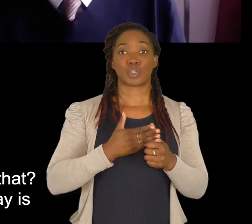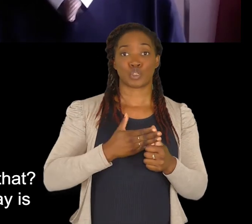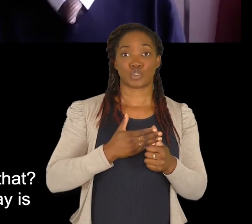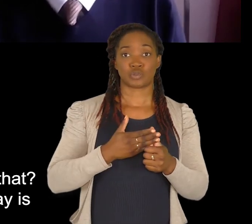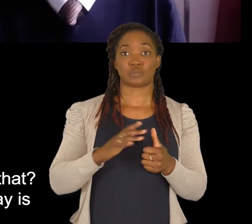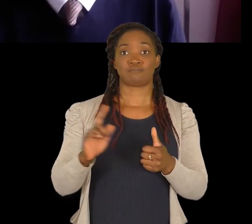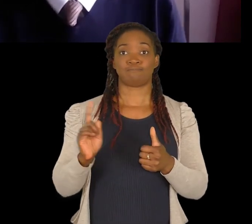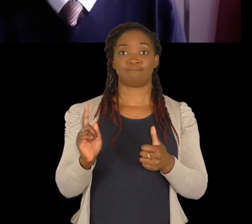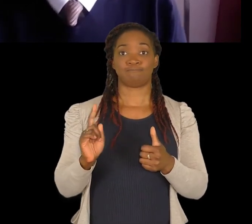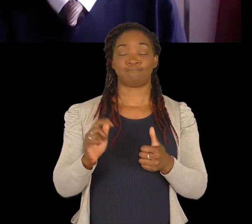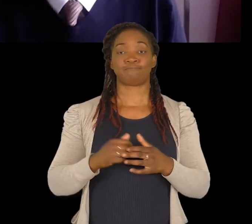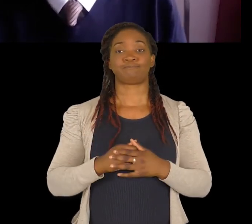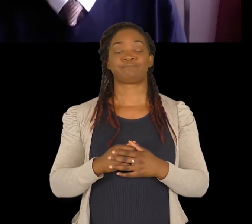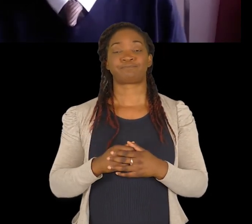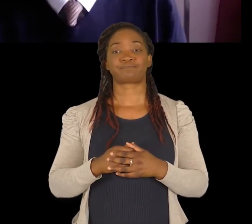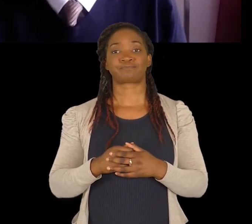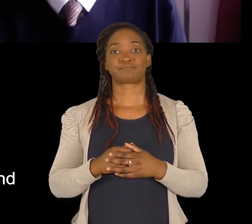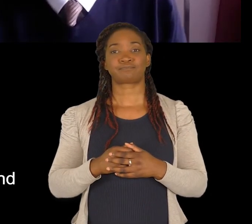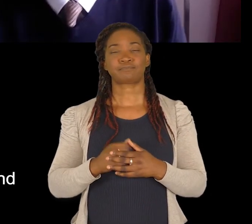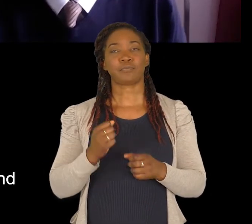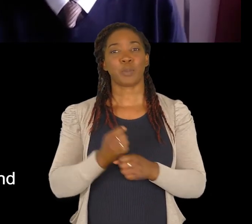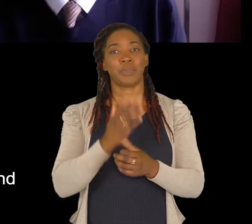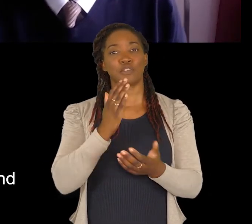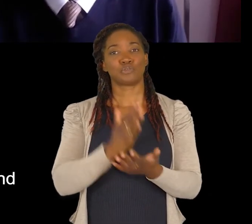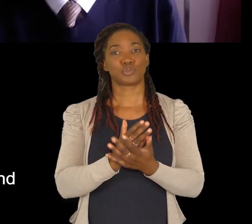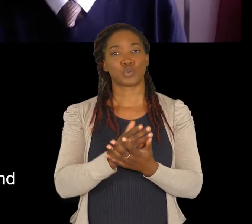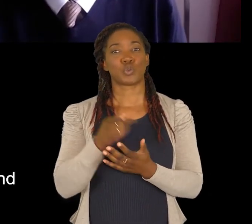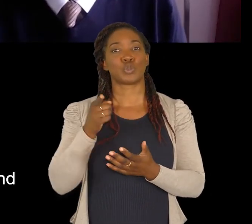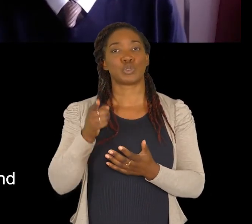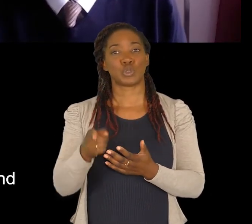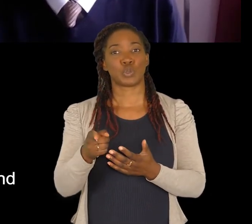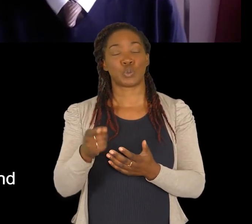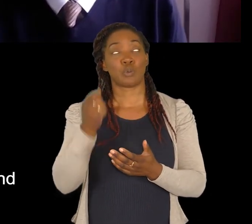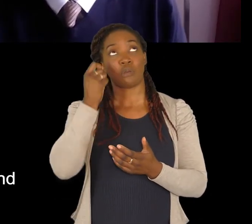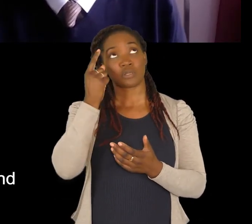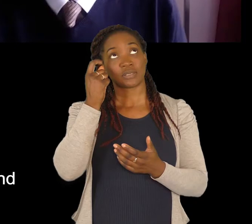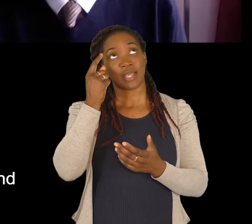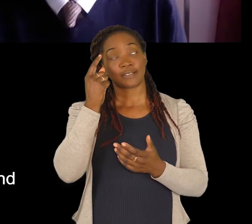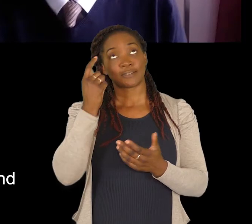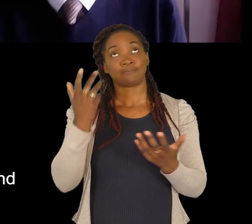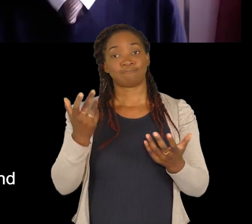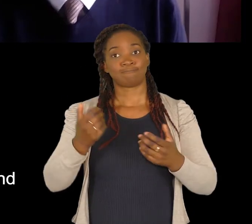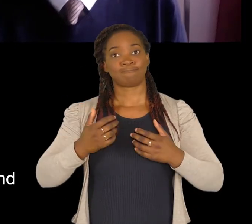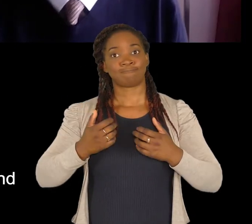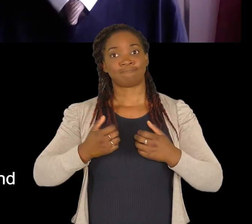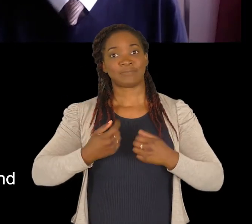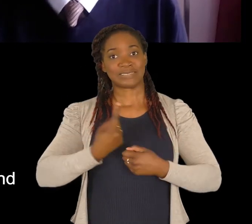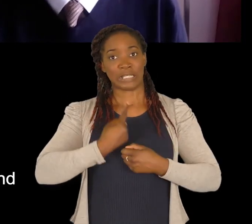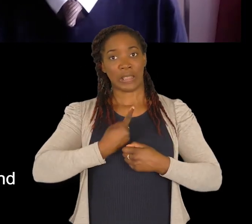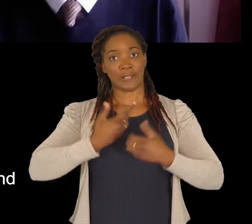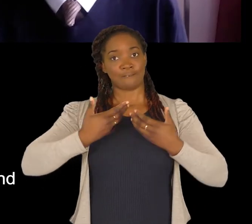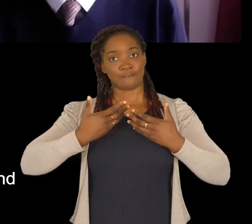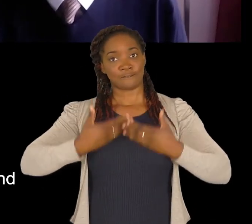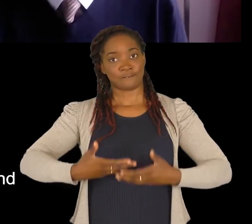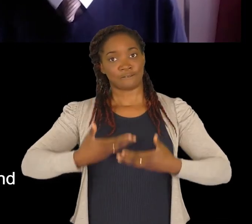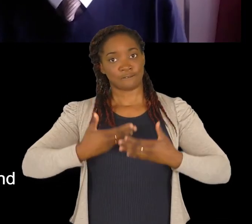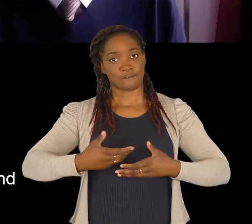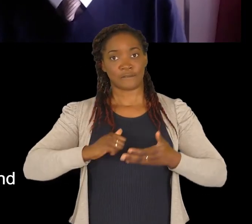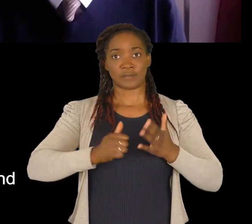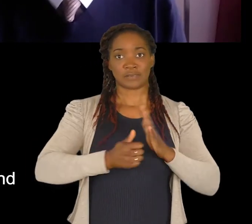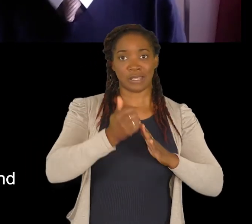would say is make sure that you understand yourself and